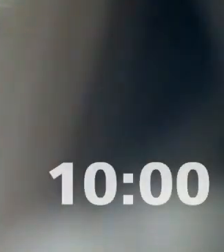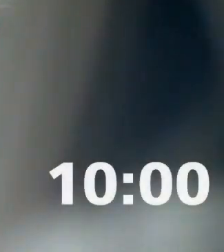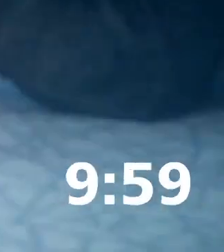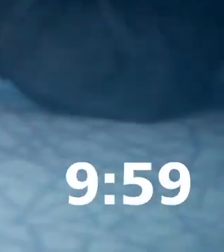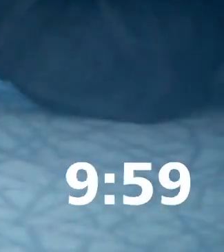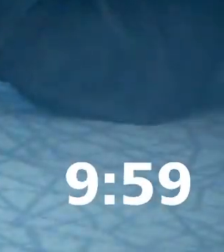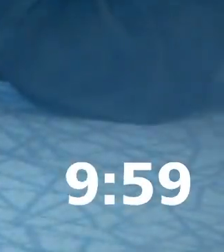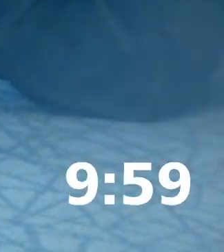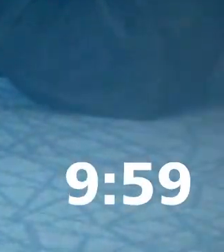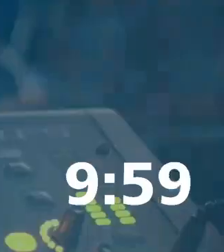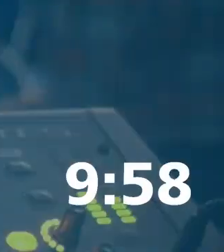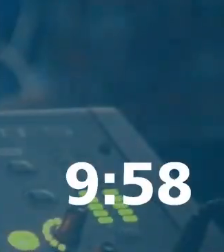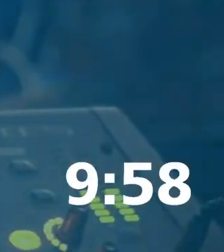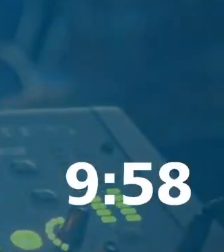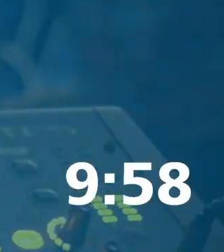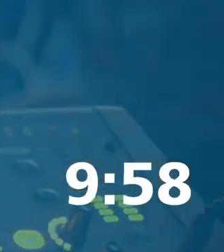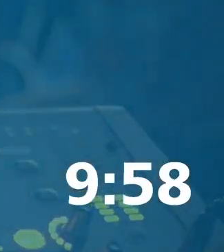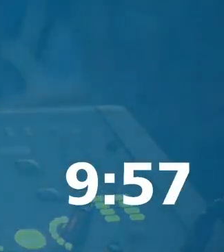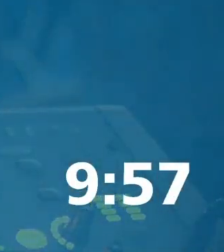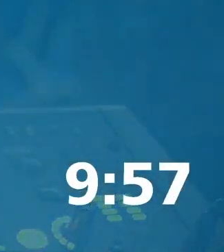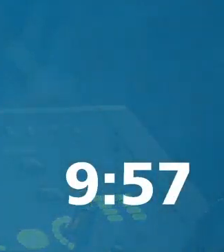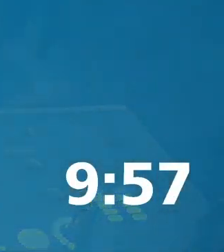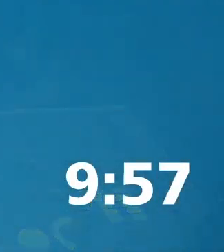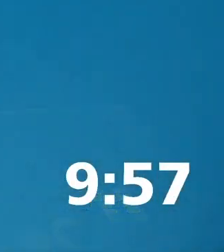truth when I can't find it.